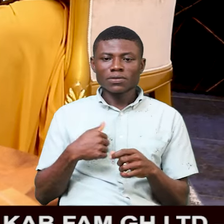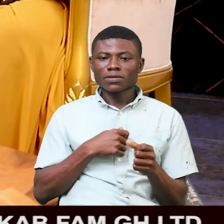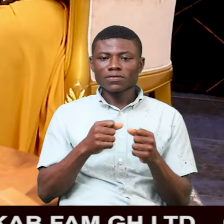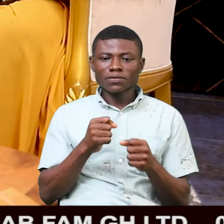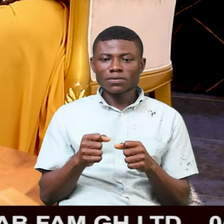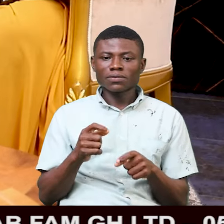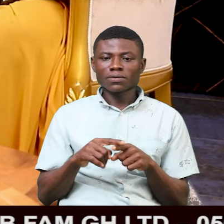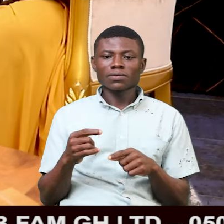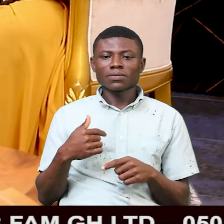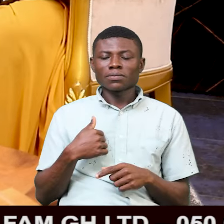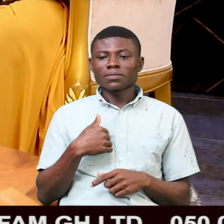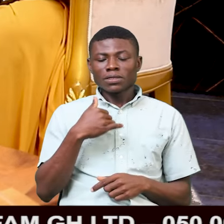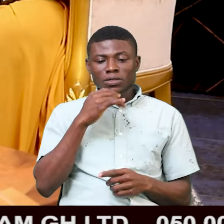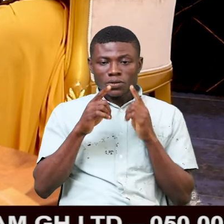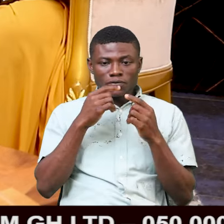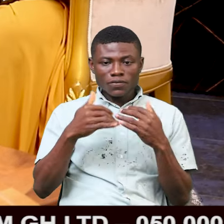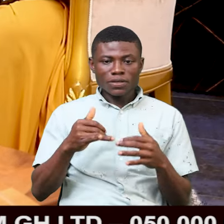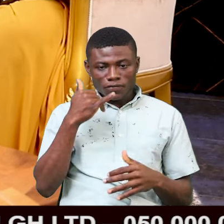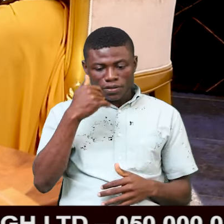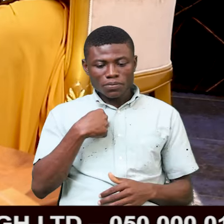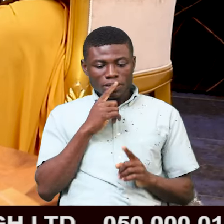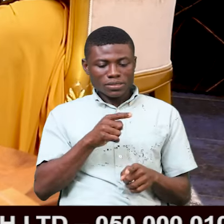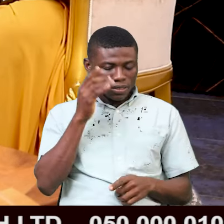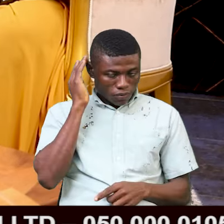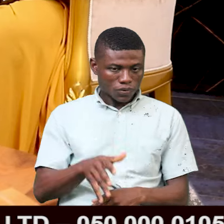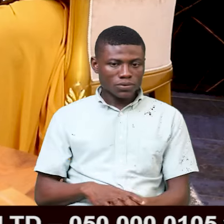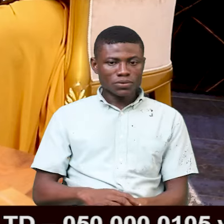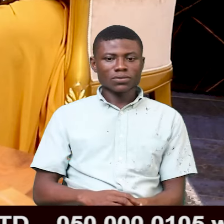fight. My friend has said, Obefa. Onosu friend, Obefa.